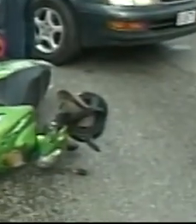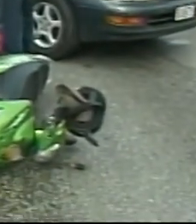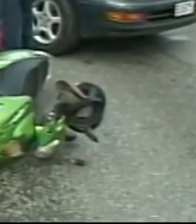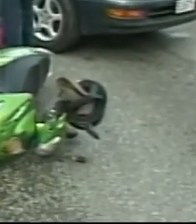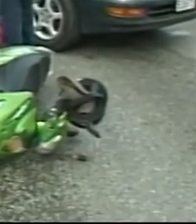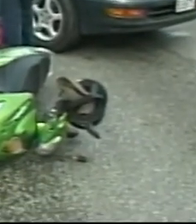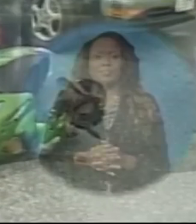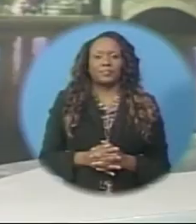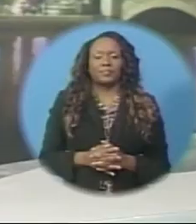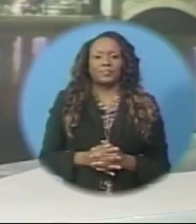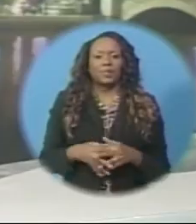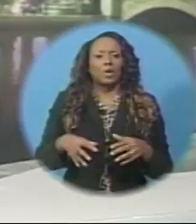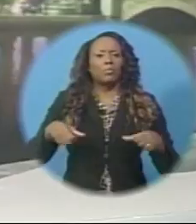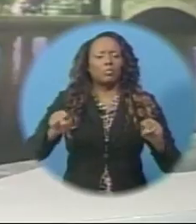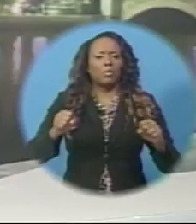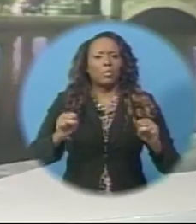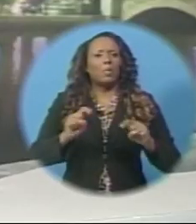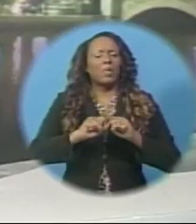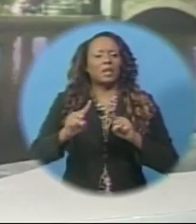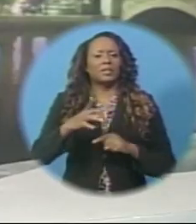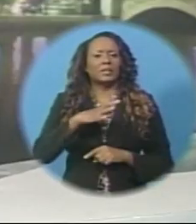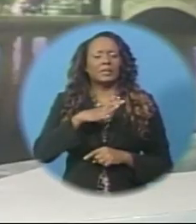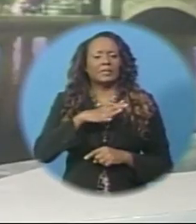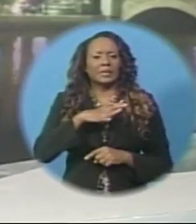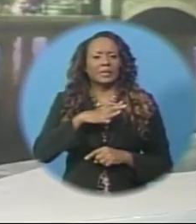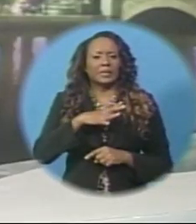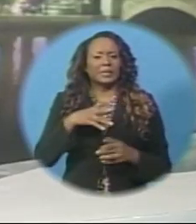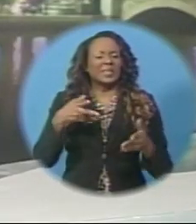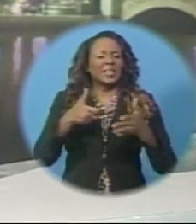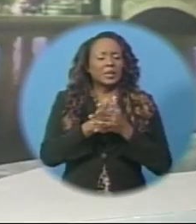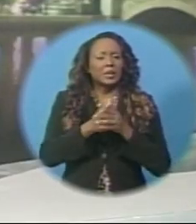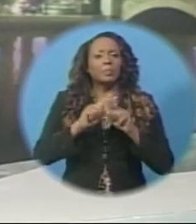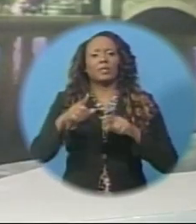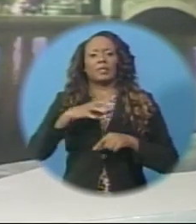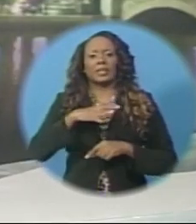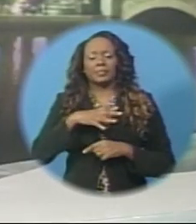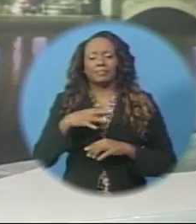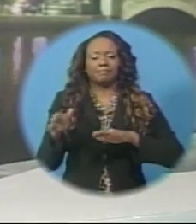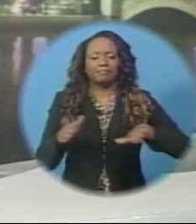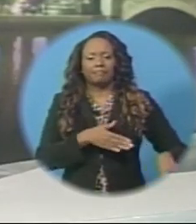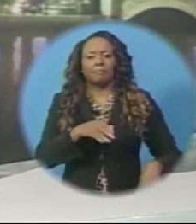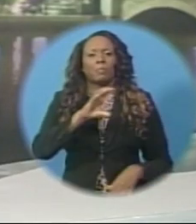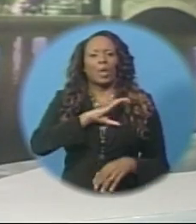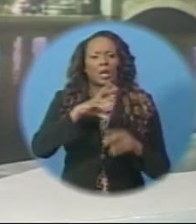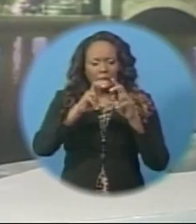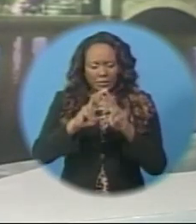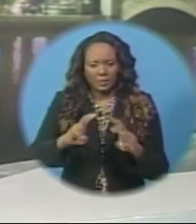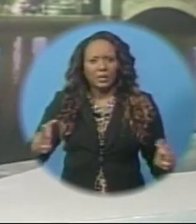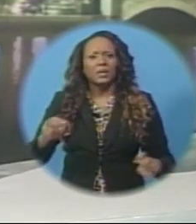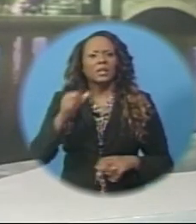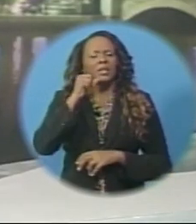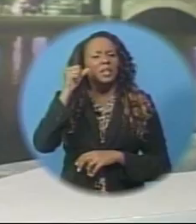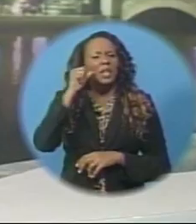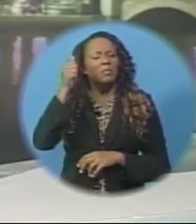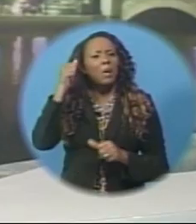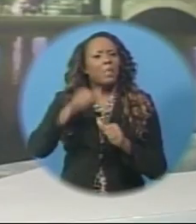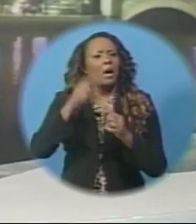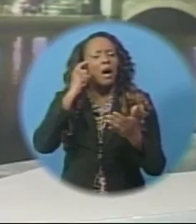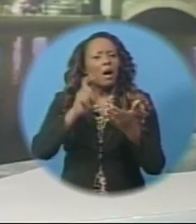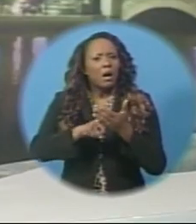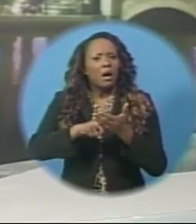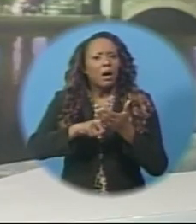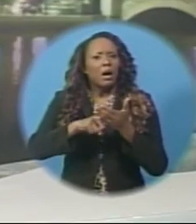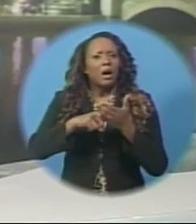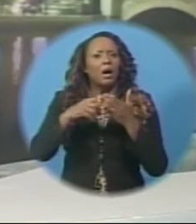motorcyclist. Lawmen are continuing investigations into yesterday's discovery of suspected human remains. They say